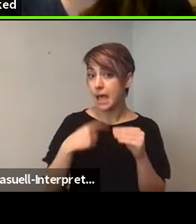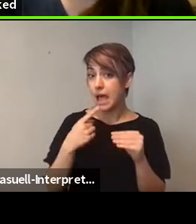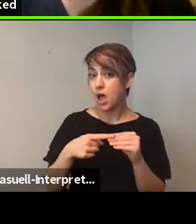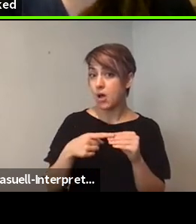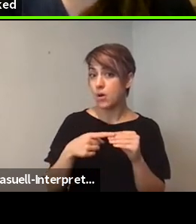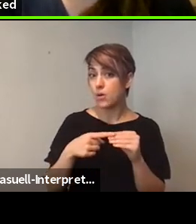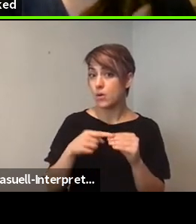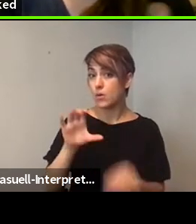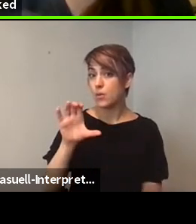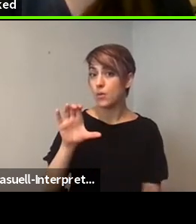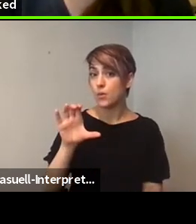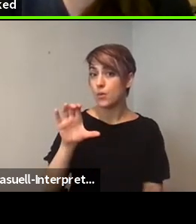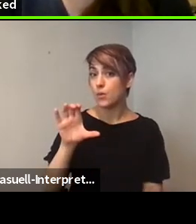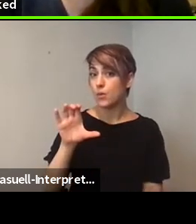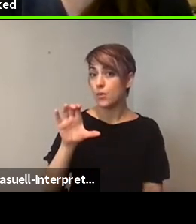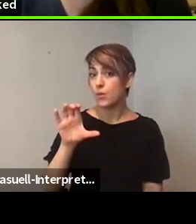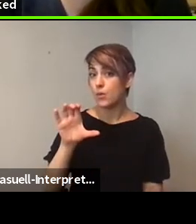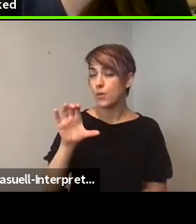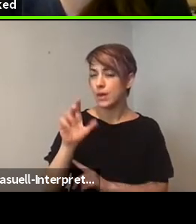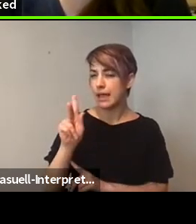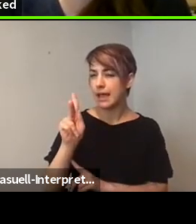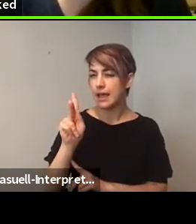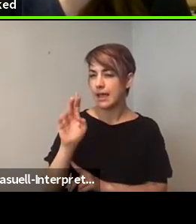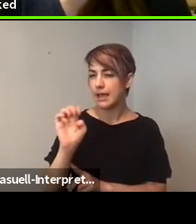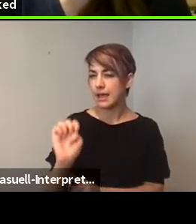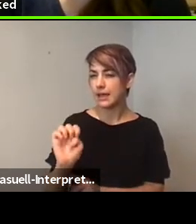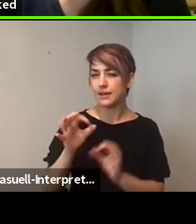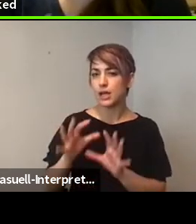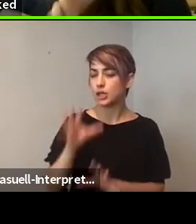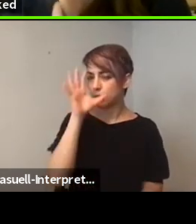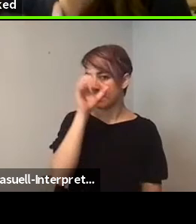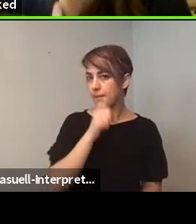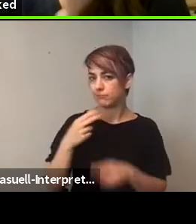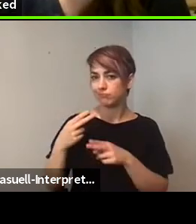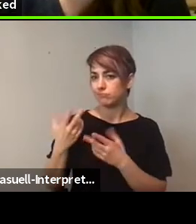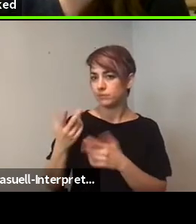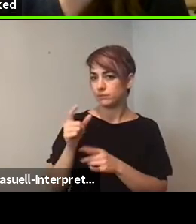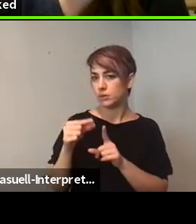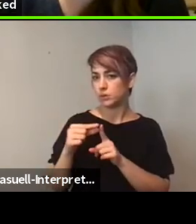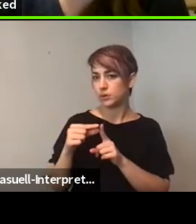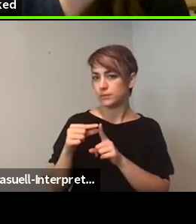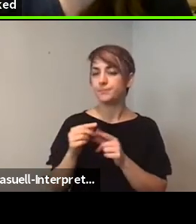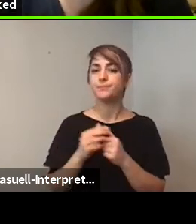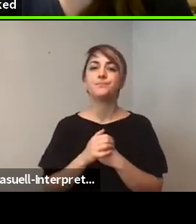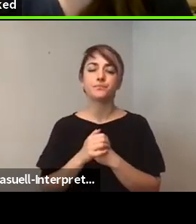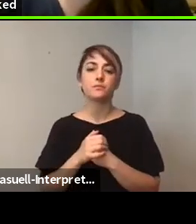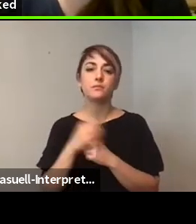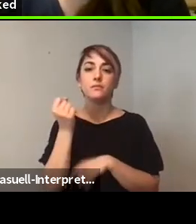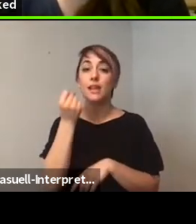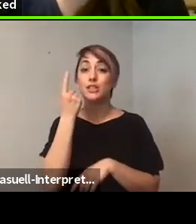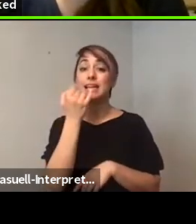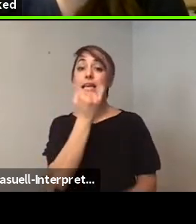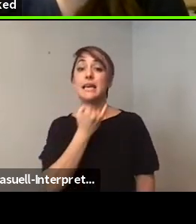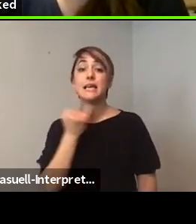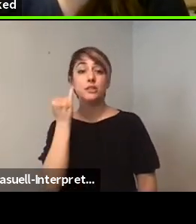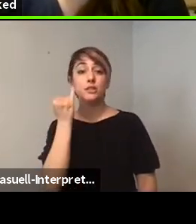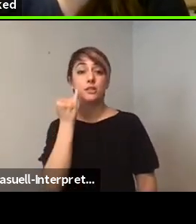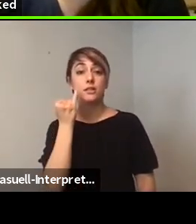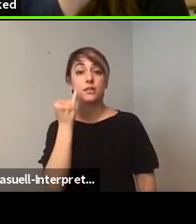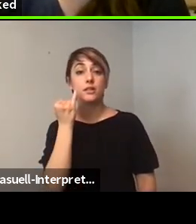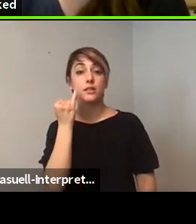everybody going back to work here in Israel because we start going back to normal, but